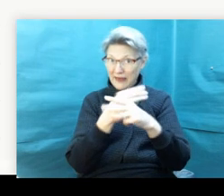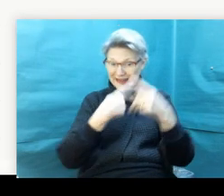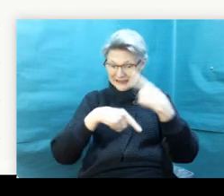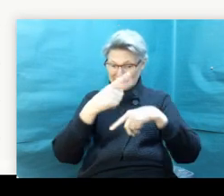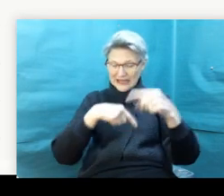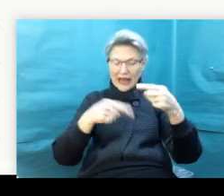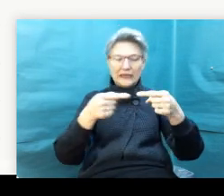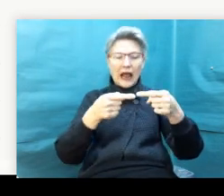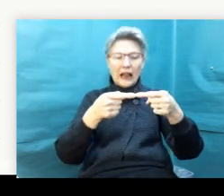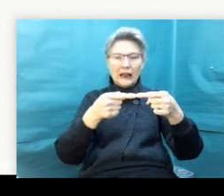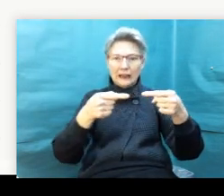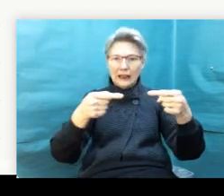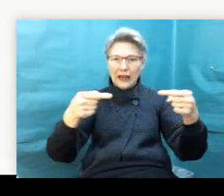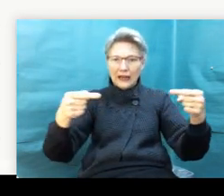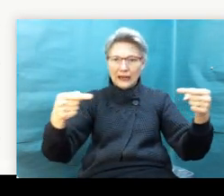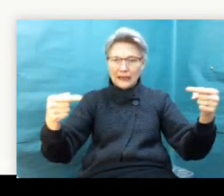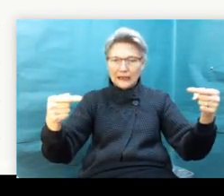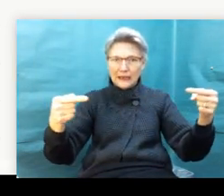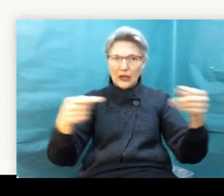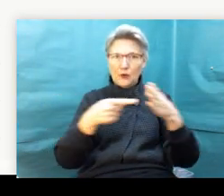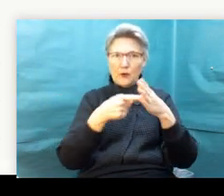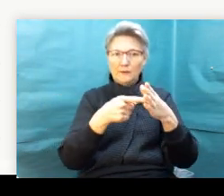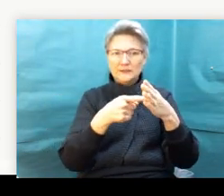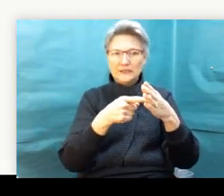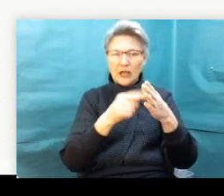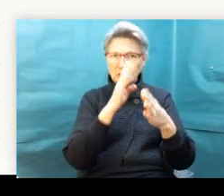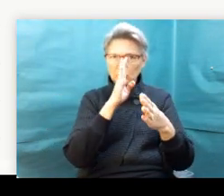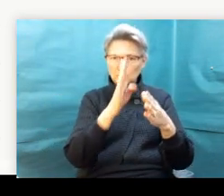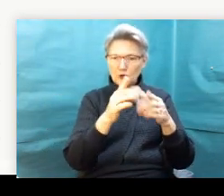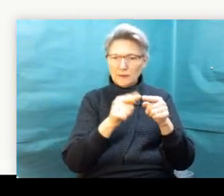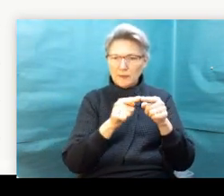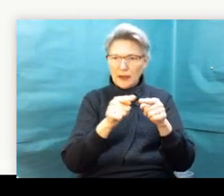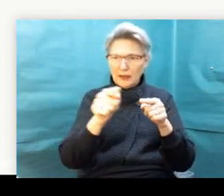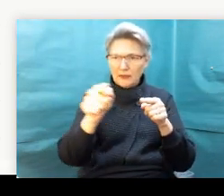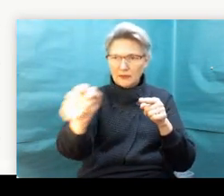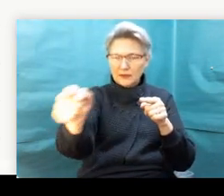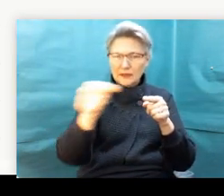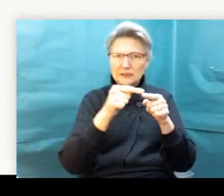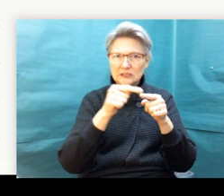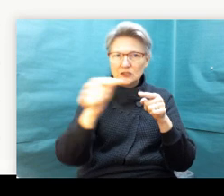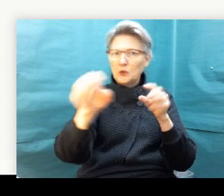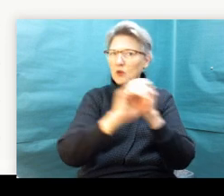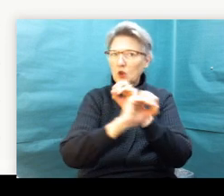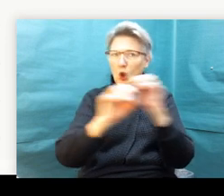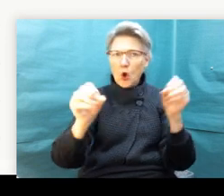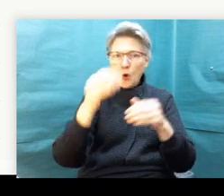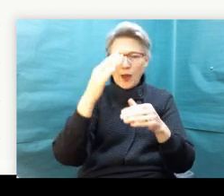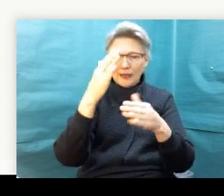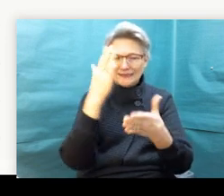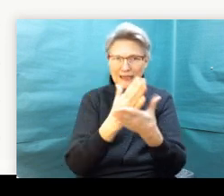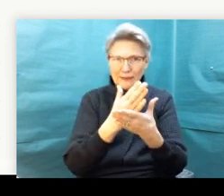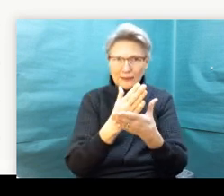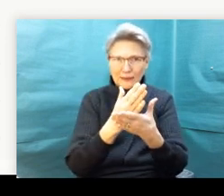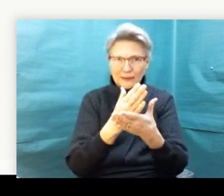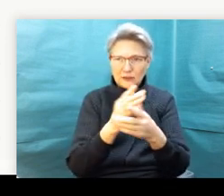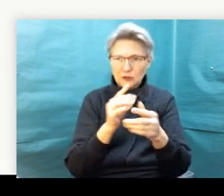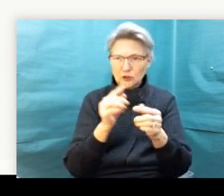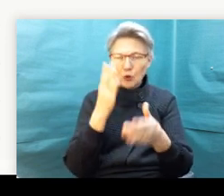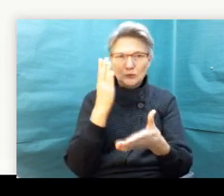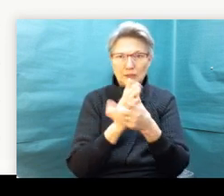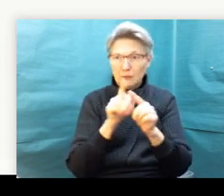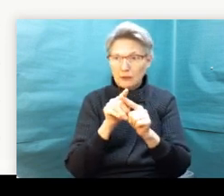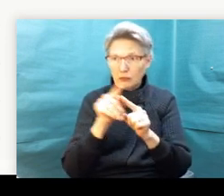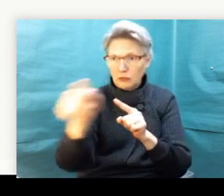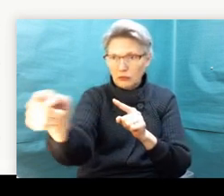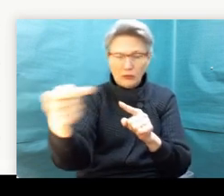it represents a straight path of points that continue without an end in either direction. So here I